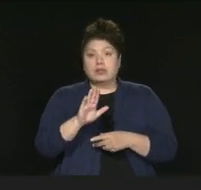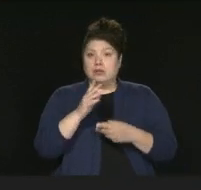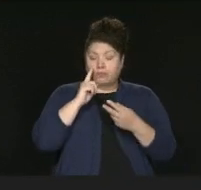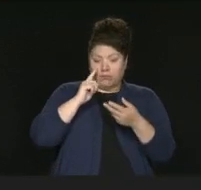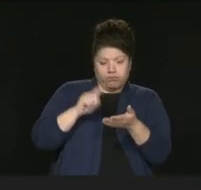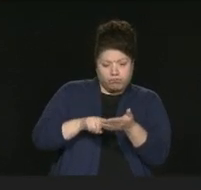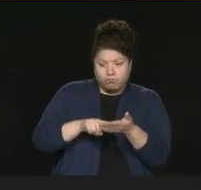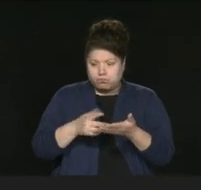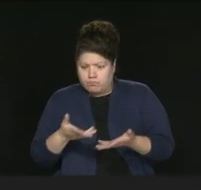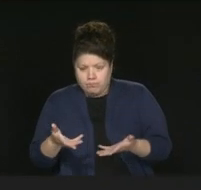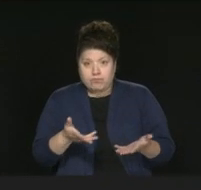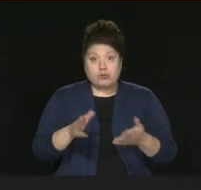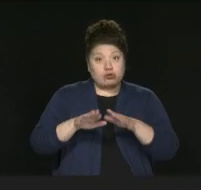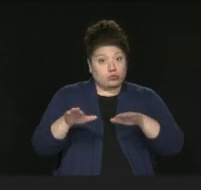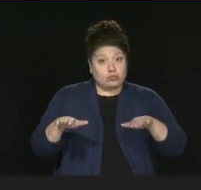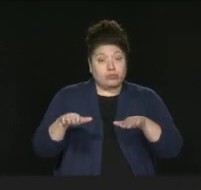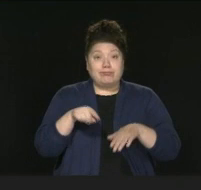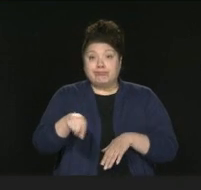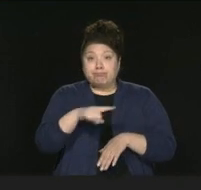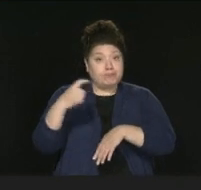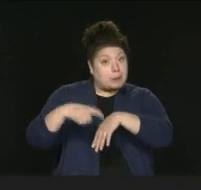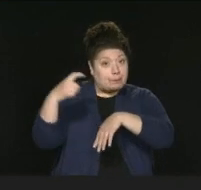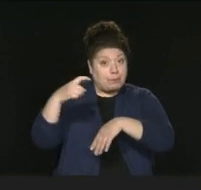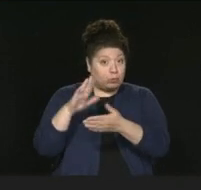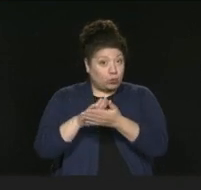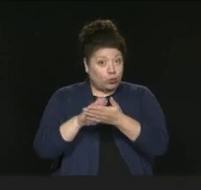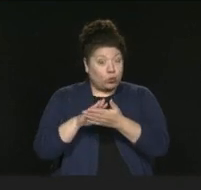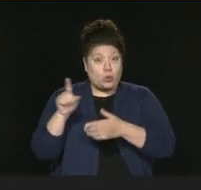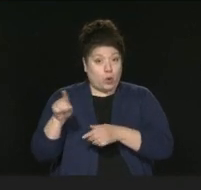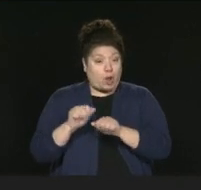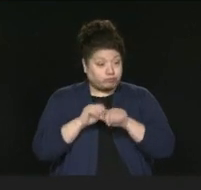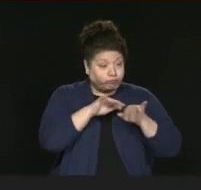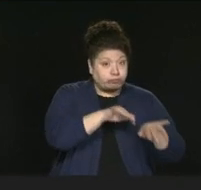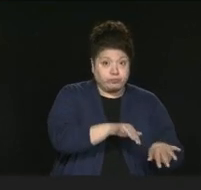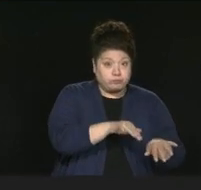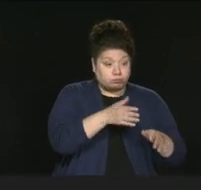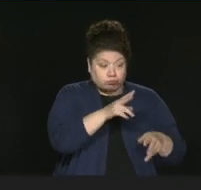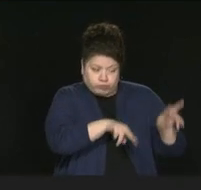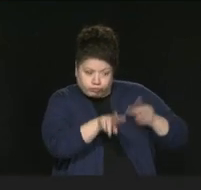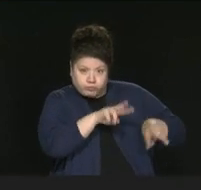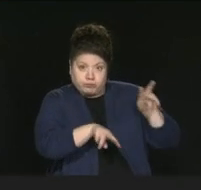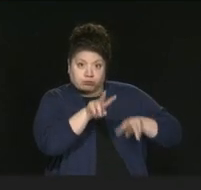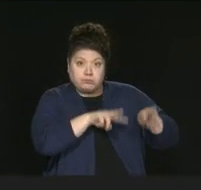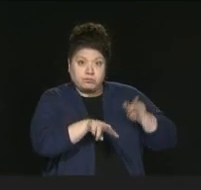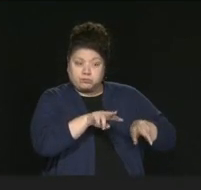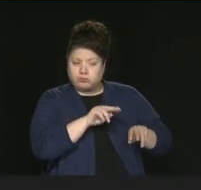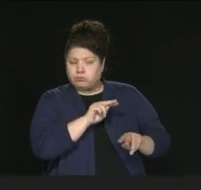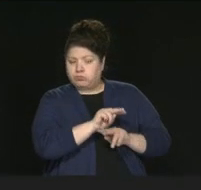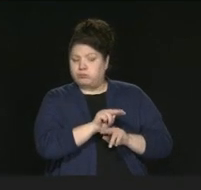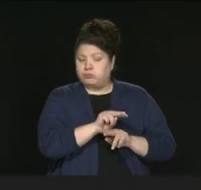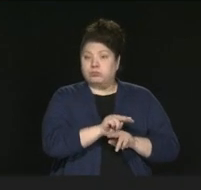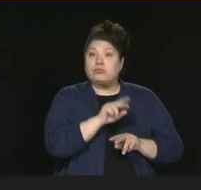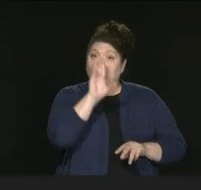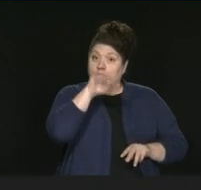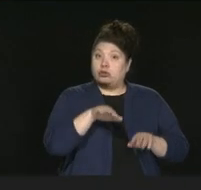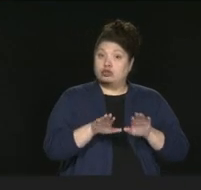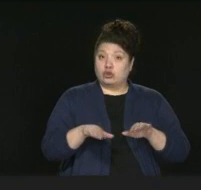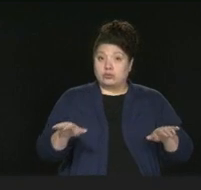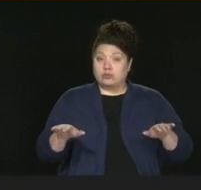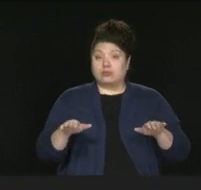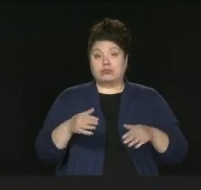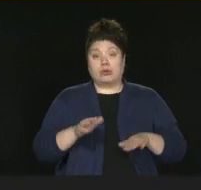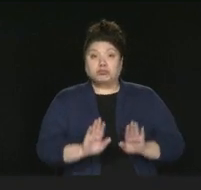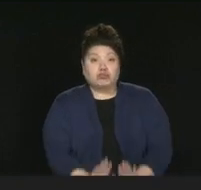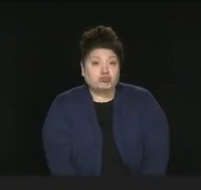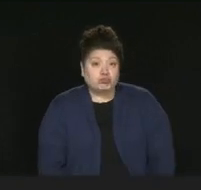school. What we do know is children, and younger children in particular, have